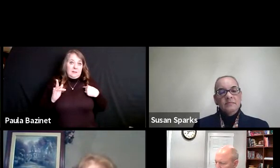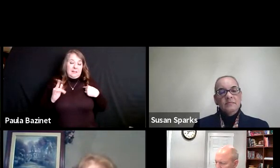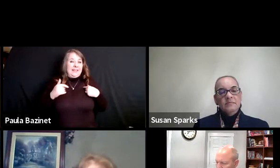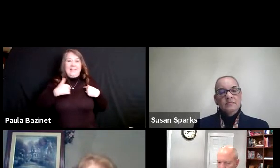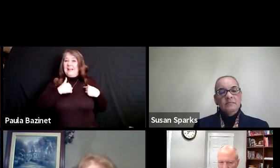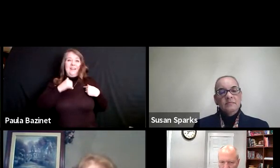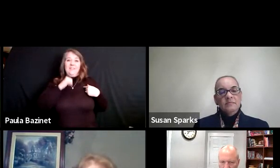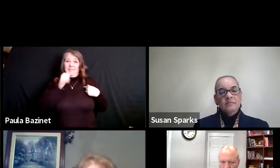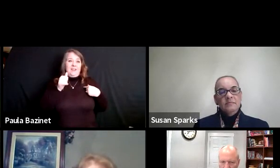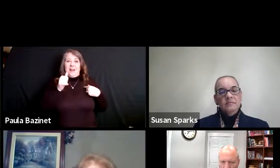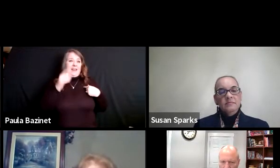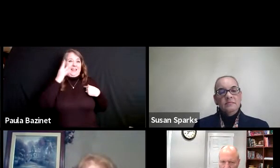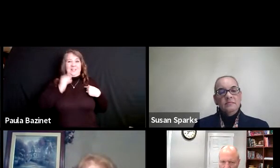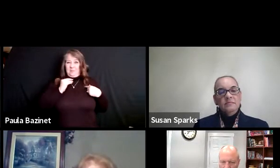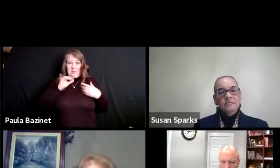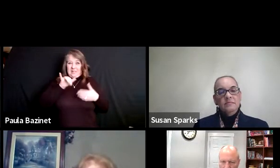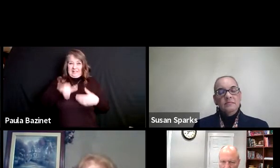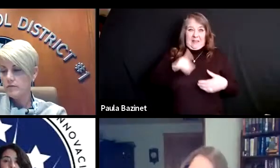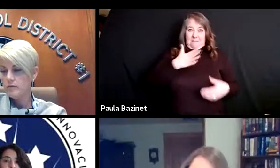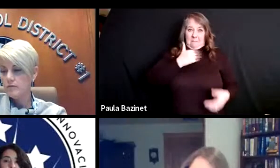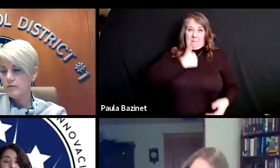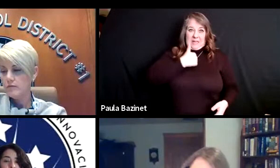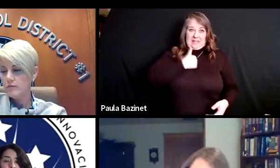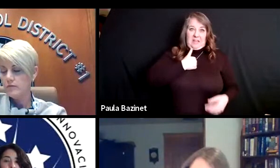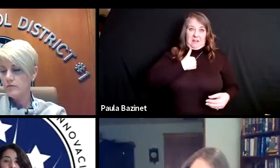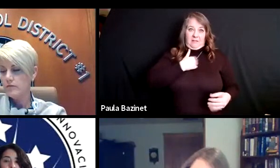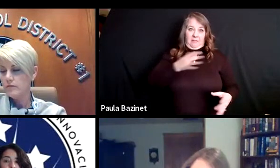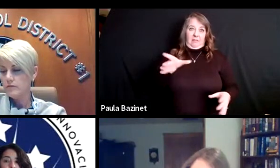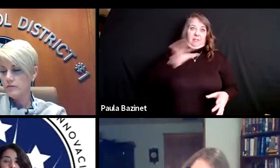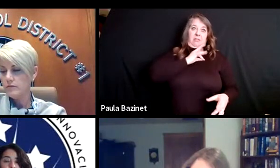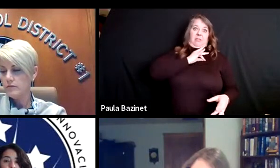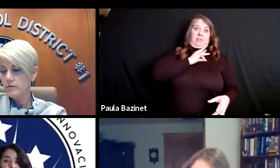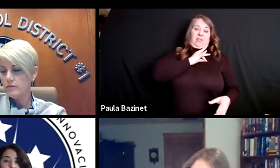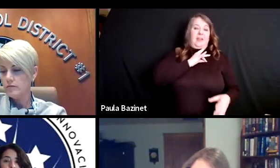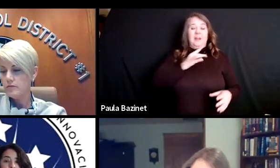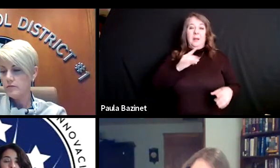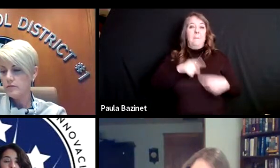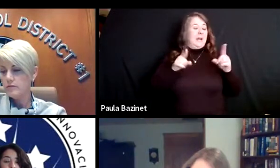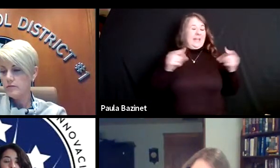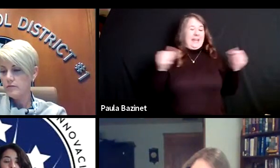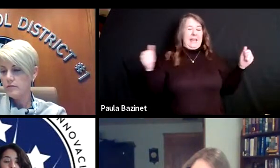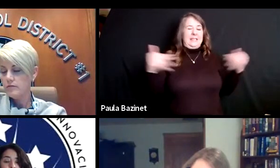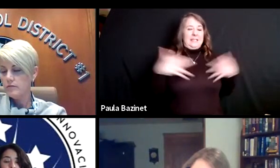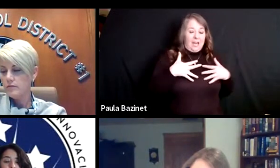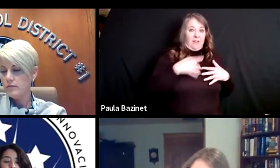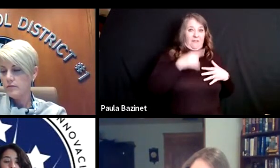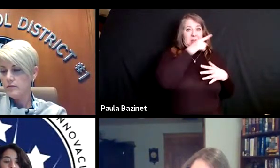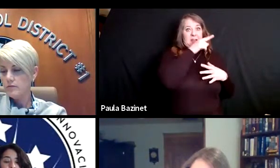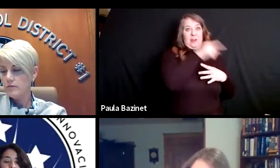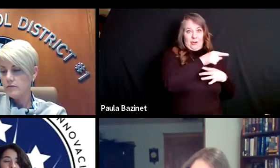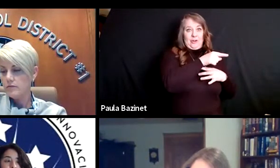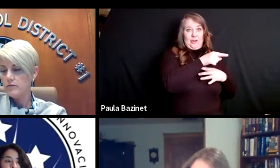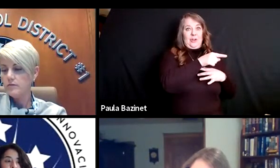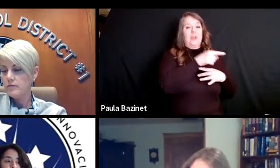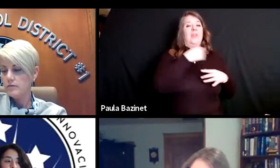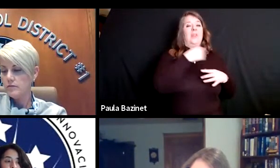encountered such an outbreak my own self. It has terrified her. It has made her terrified that I'm in school in person, because